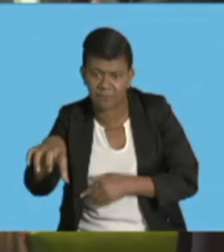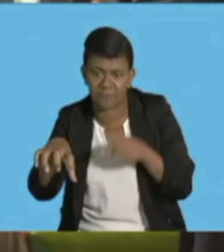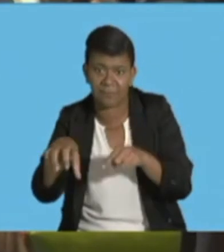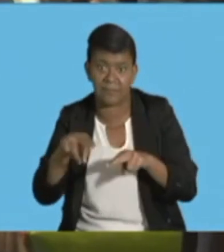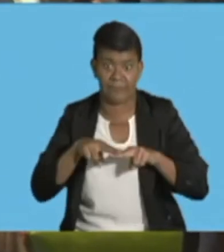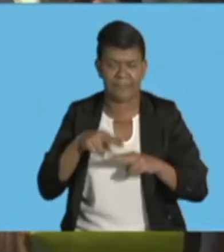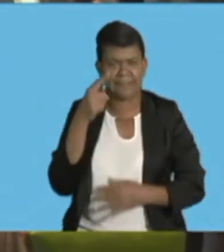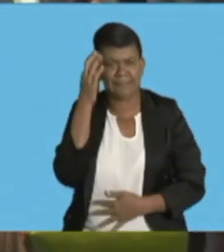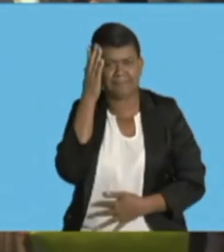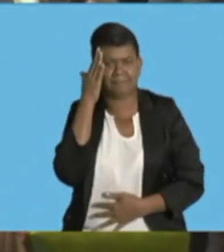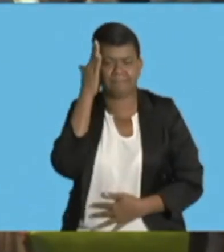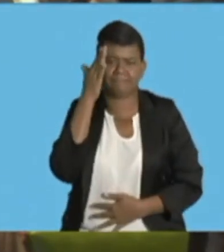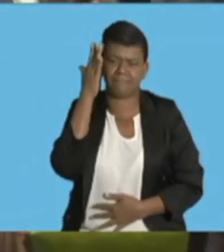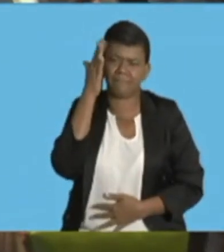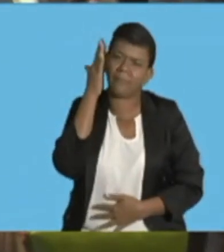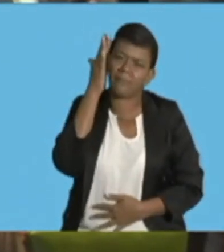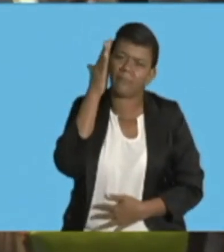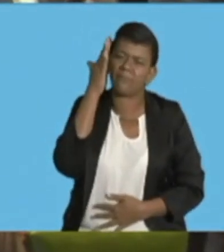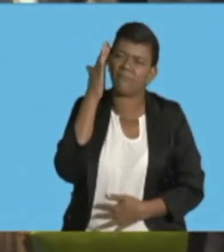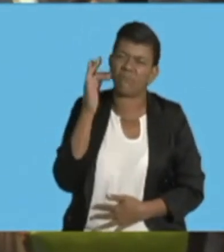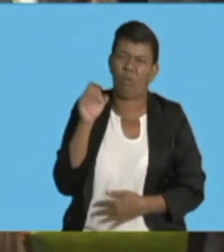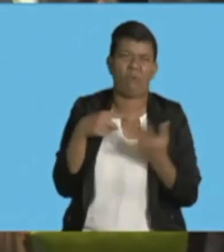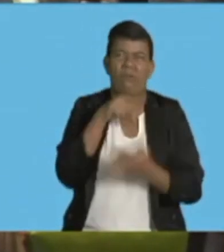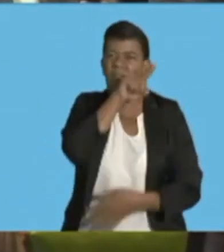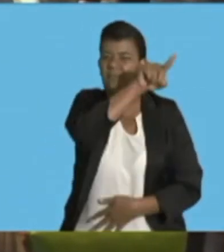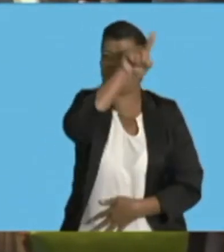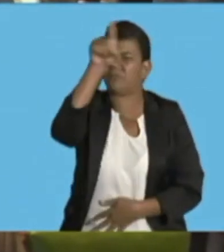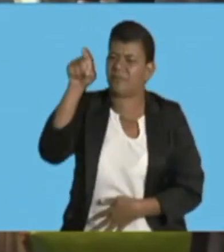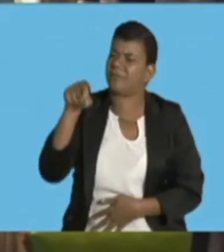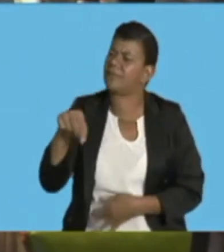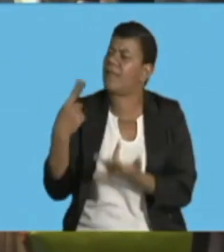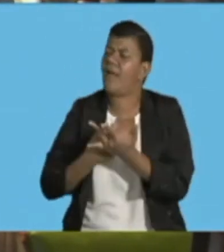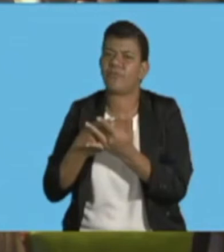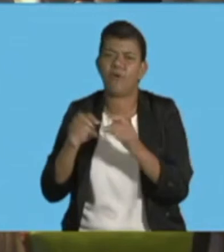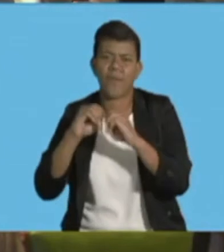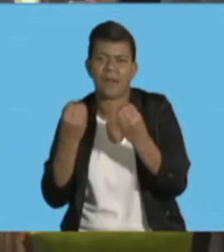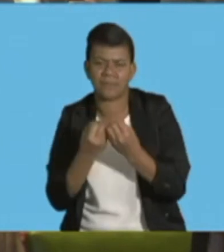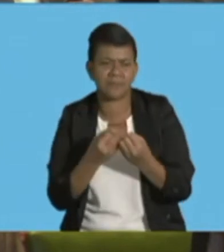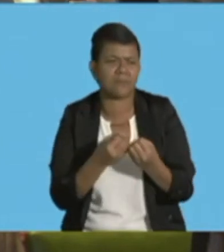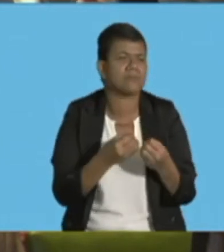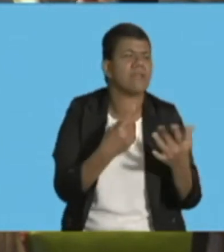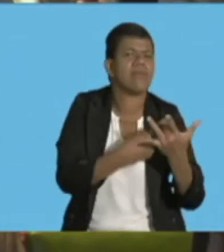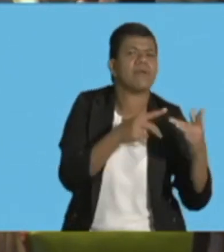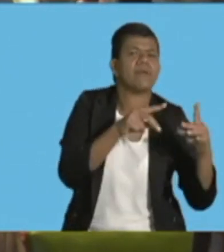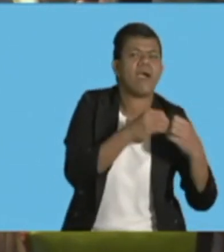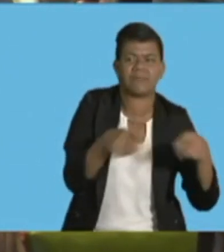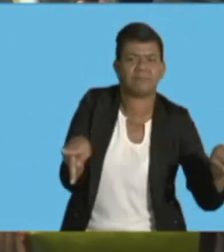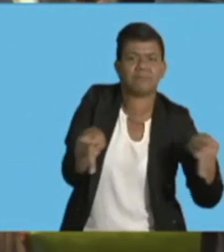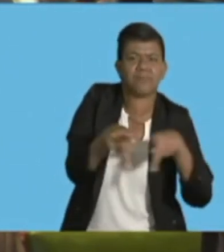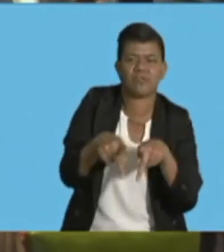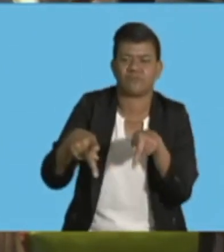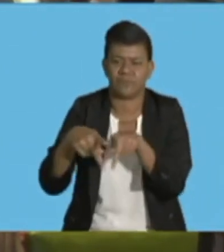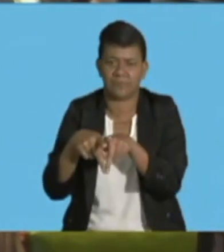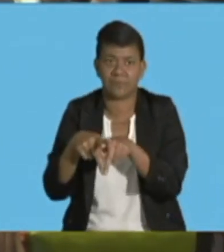we need to bring in organizations and institutions and bilateral partners, for example, the Exim banks